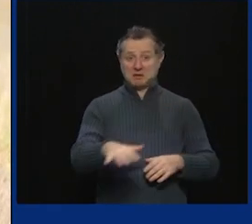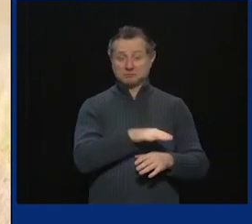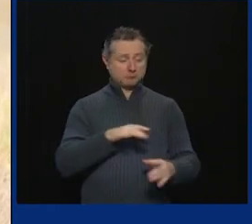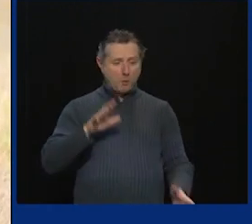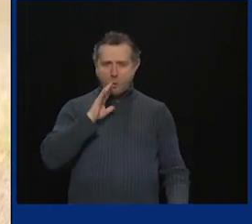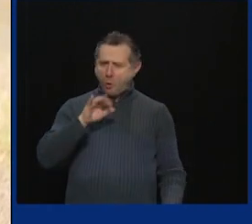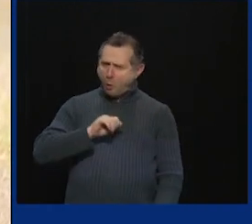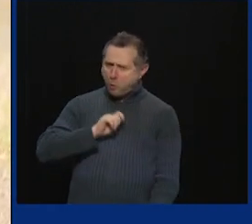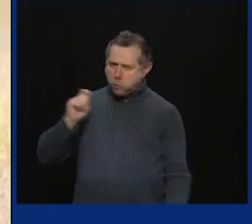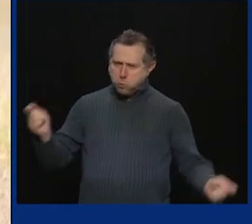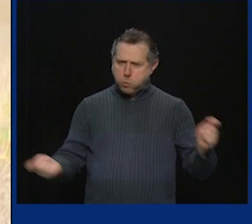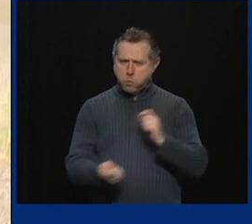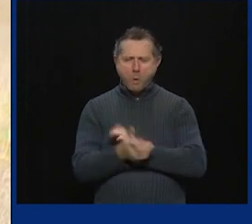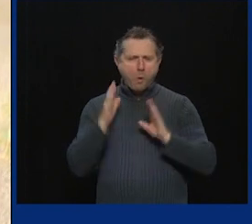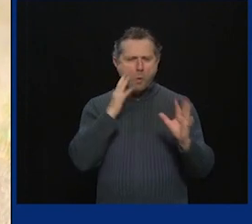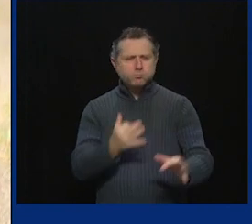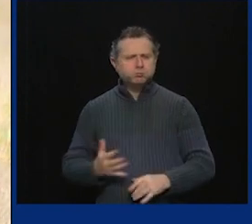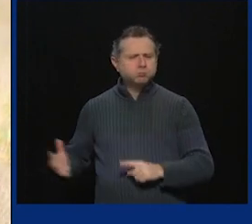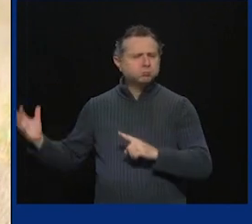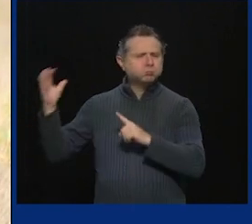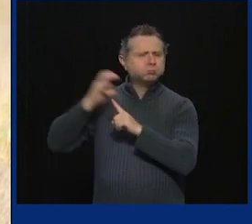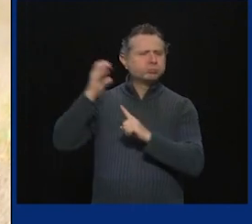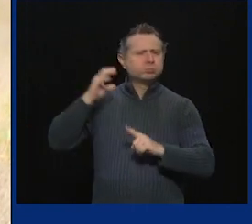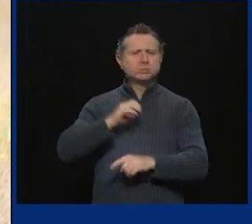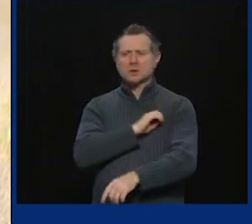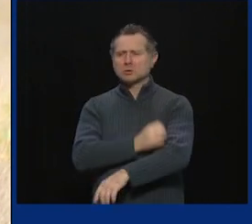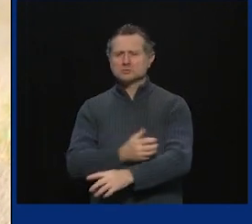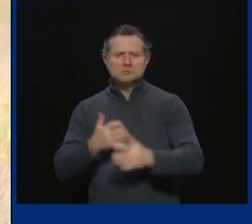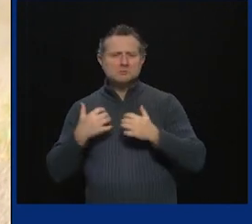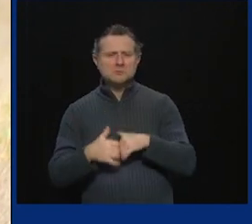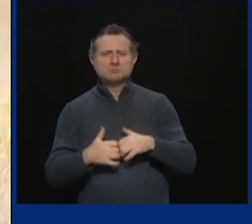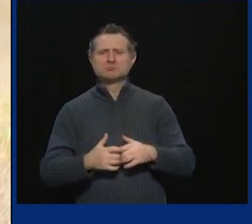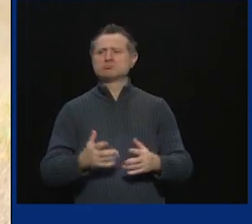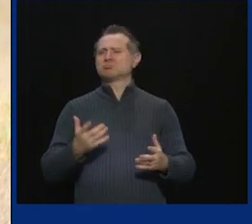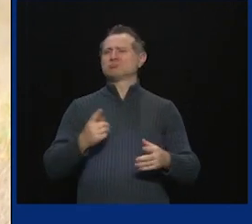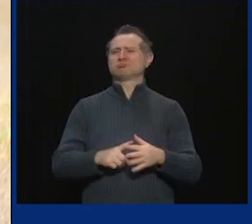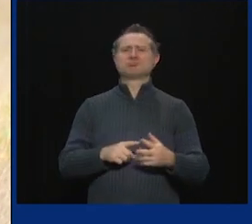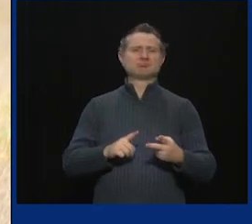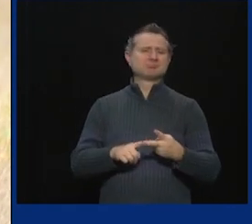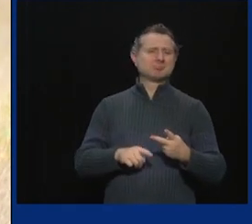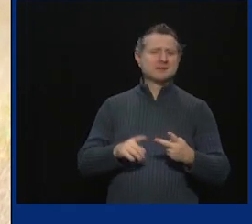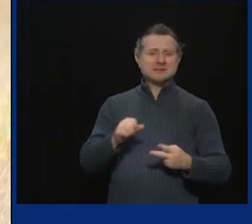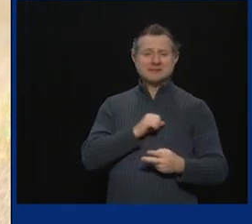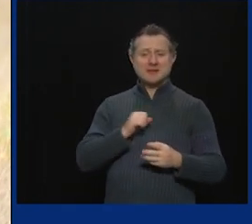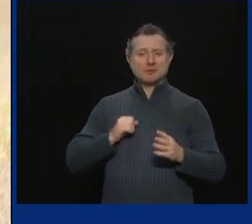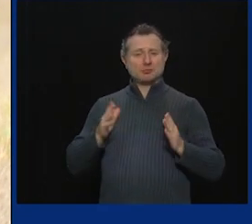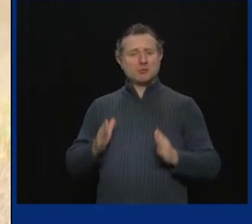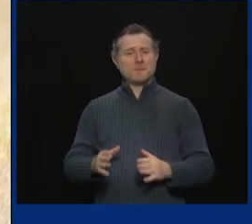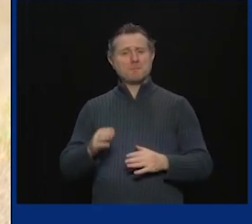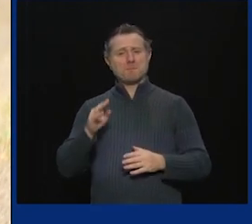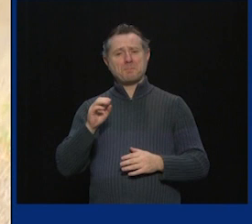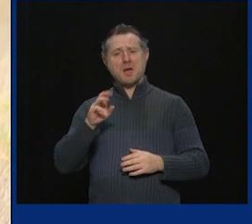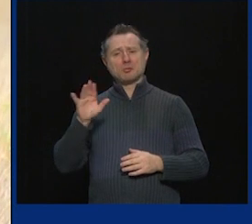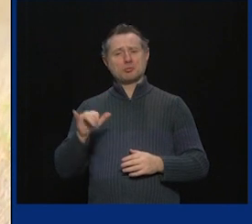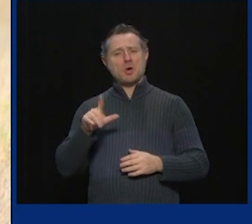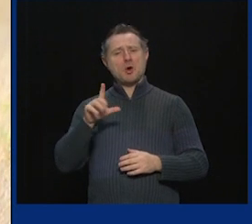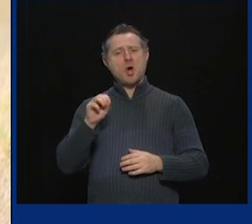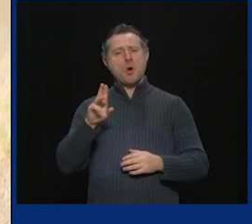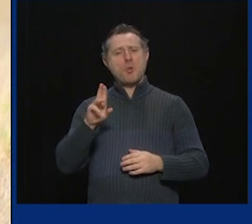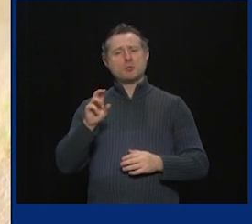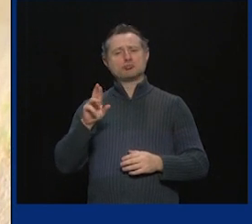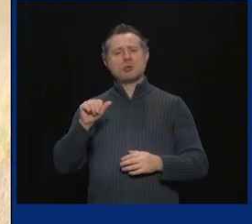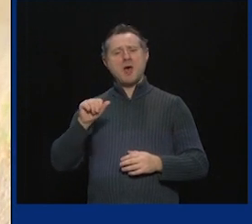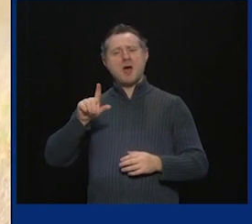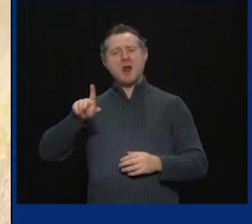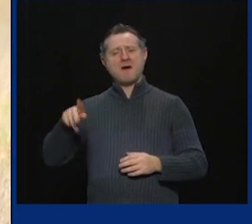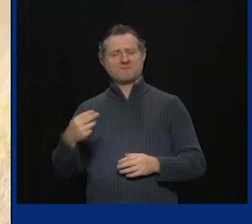other projects to come. Also, Senator Mary Lou Rath had a hand in this when she represented this area,